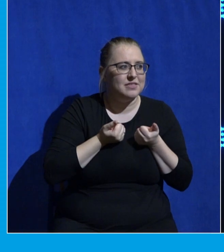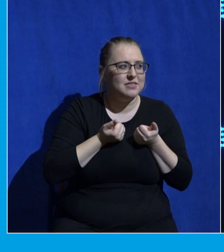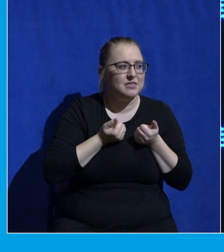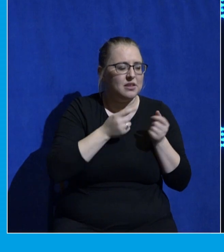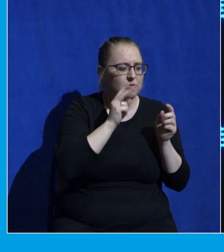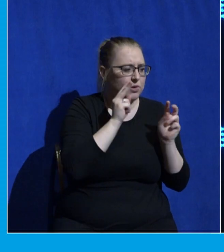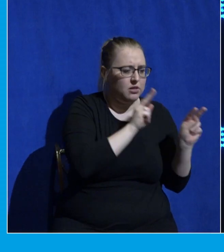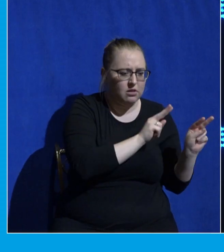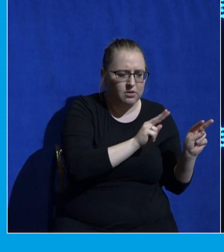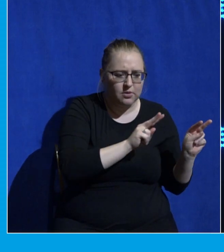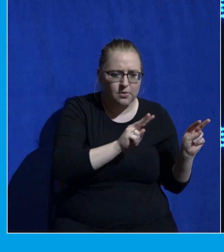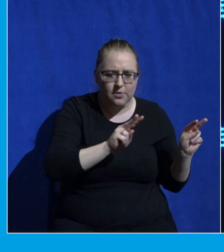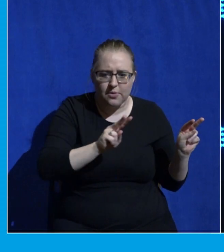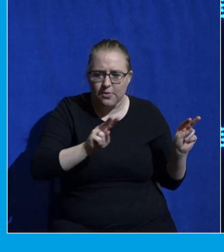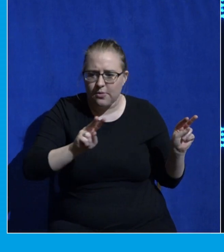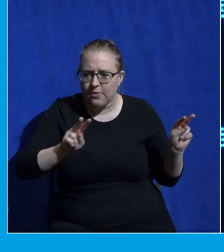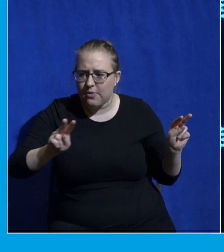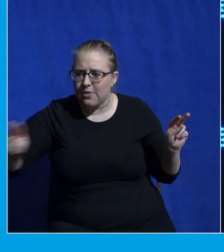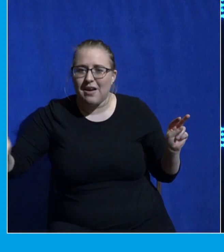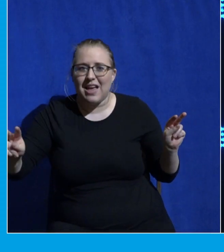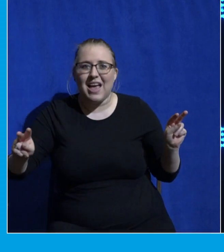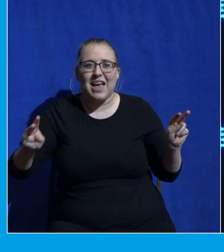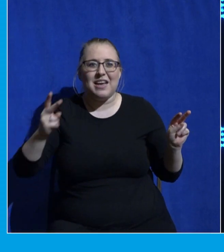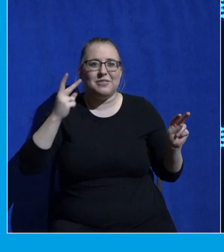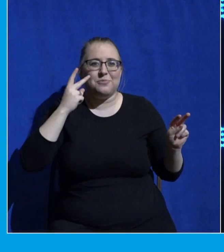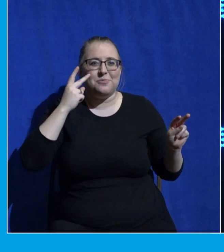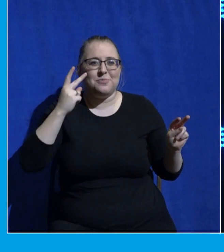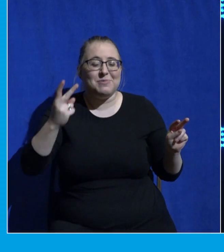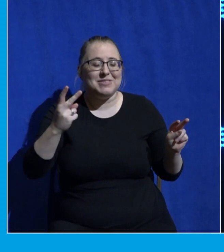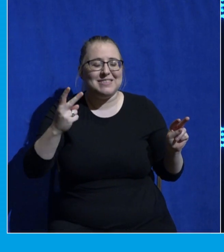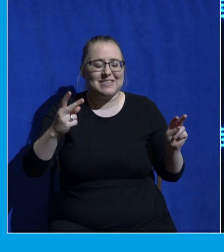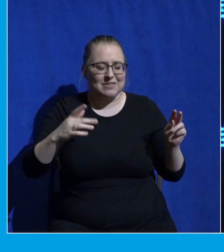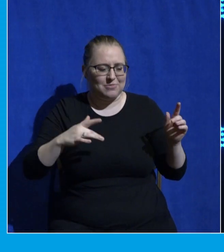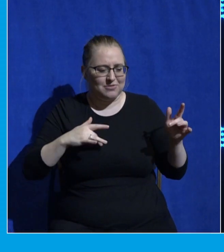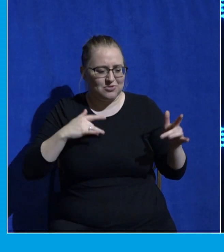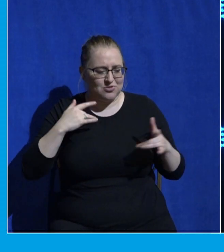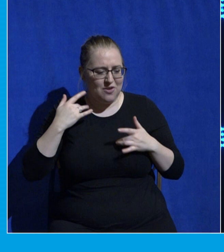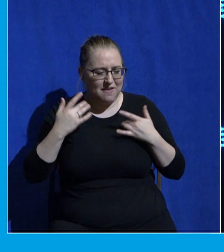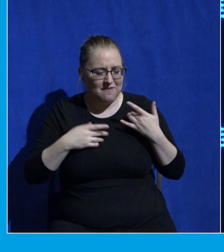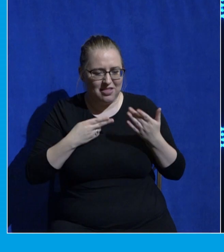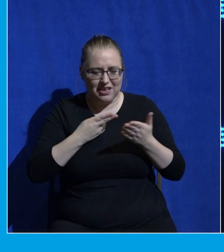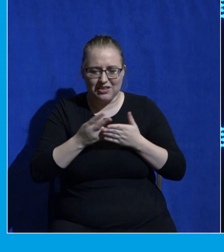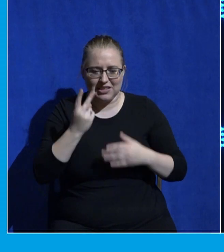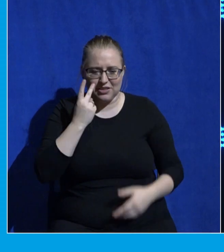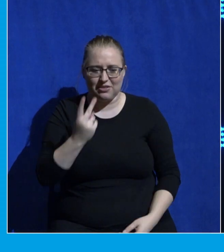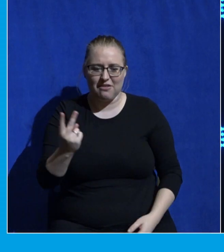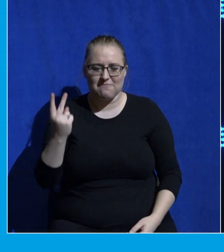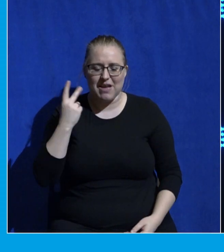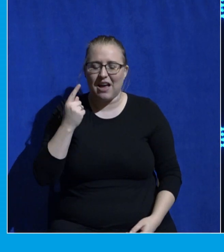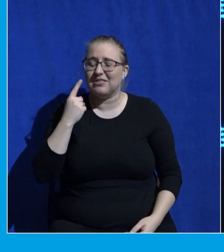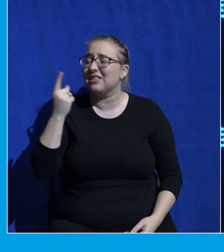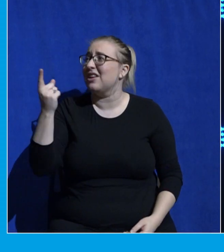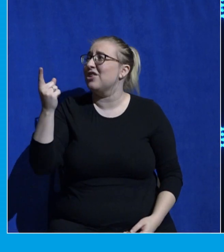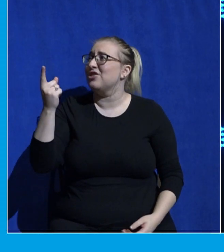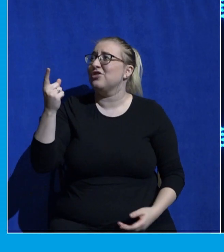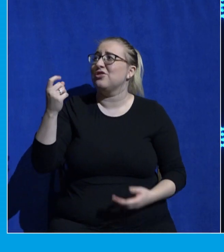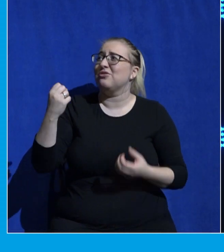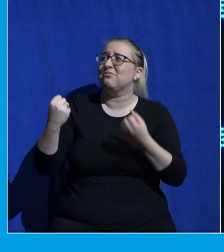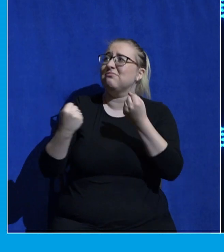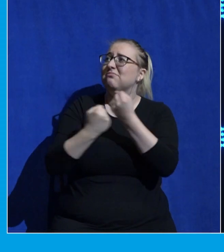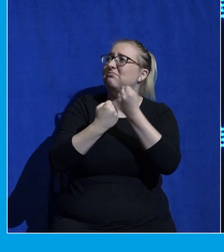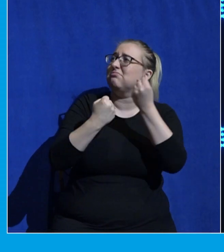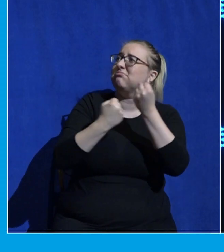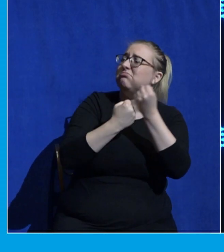we see, every single one of us will be able to joyfully and honestly look back and say, God, you kept me every single step of the